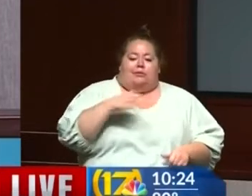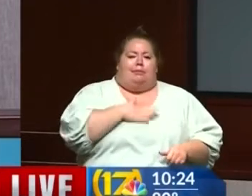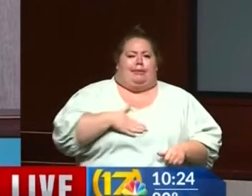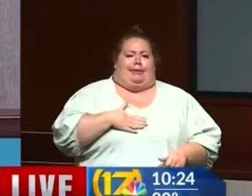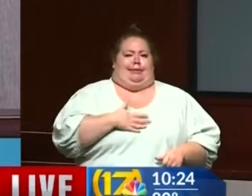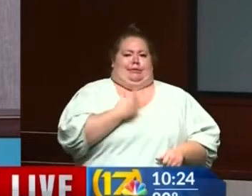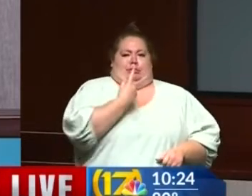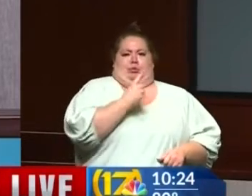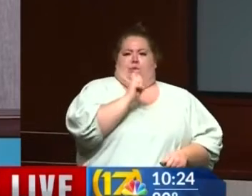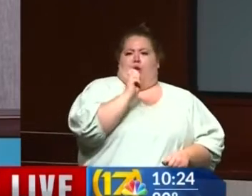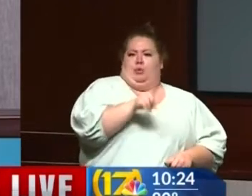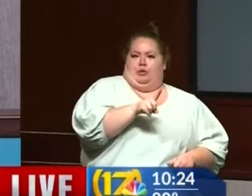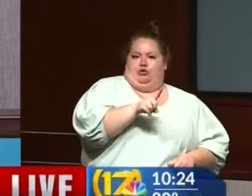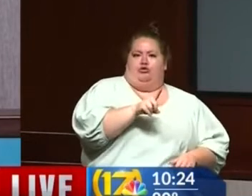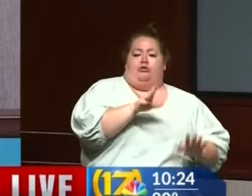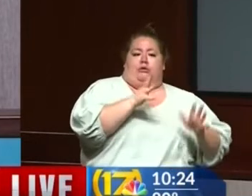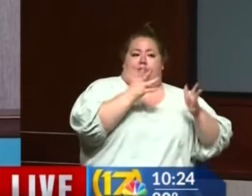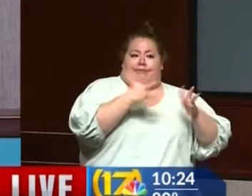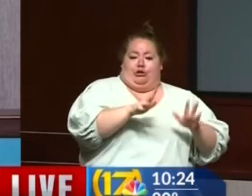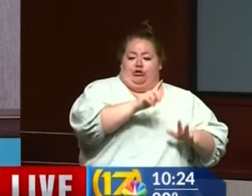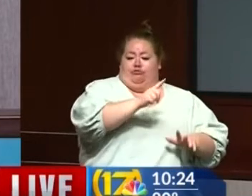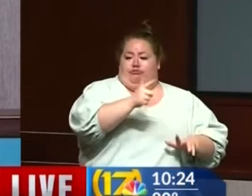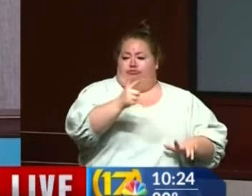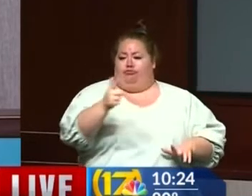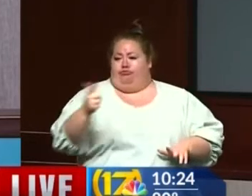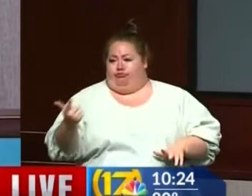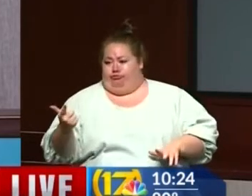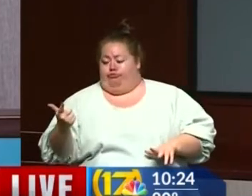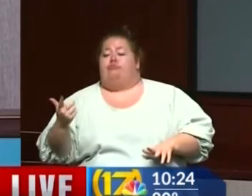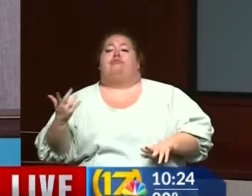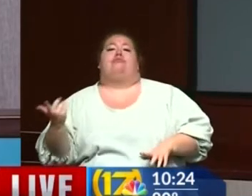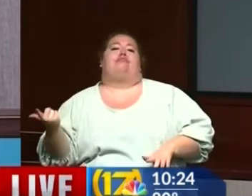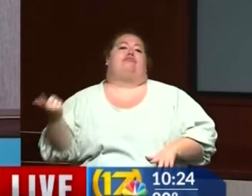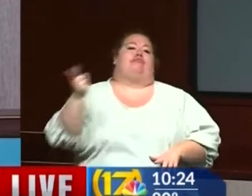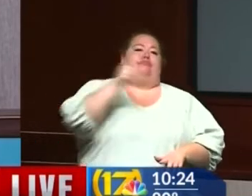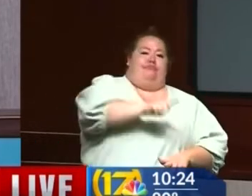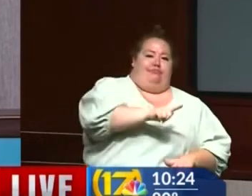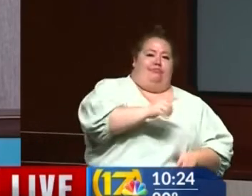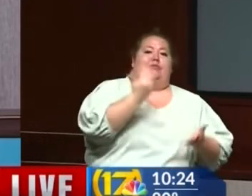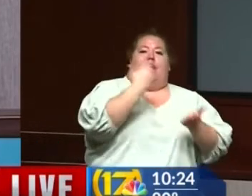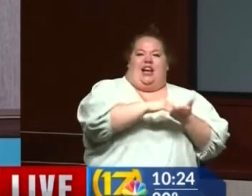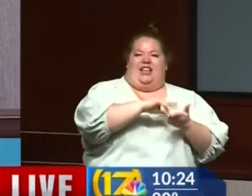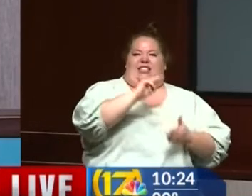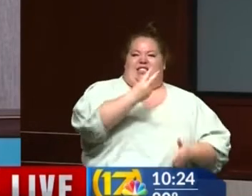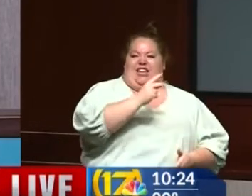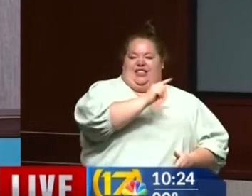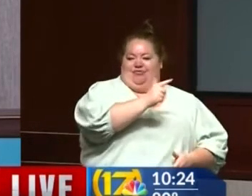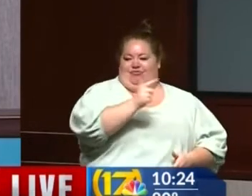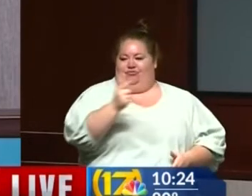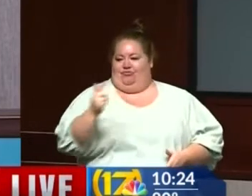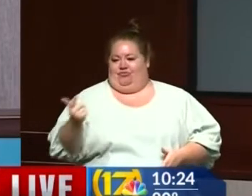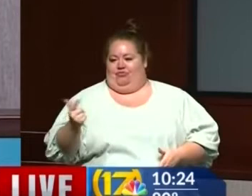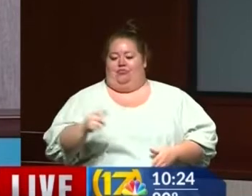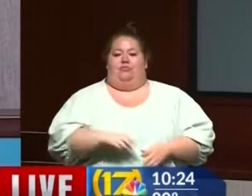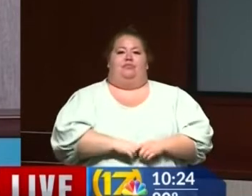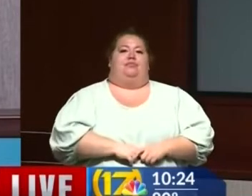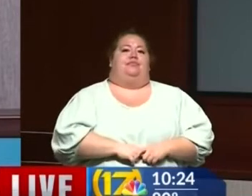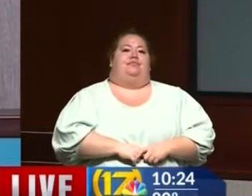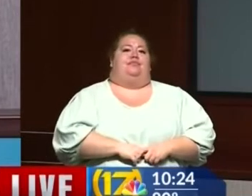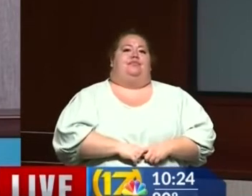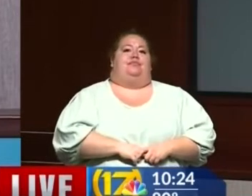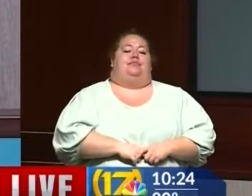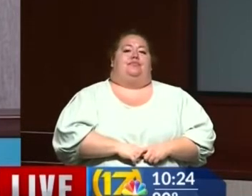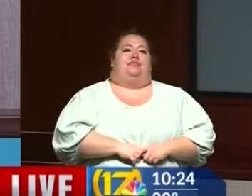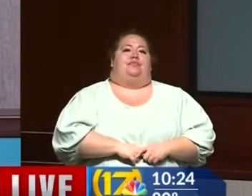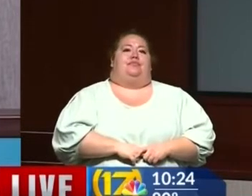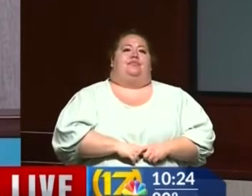question and that we will come back at the end for second and follow-up questions. So if you could limit it in the beginning, that's helpful to your other media partners